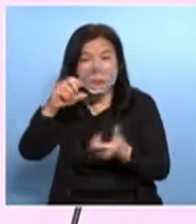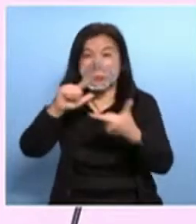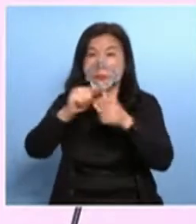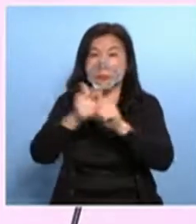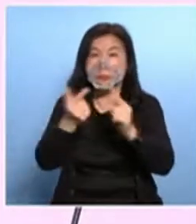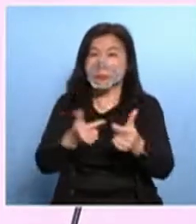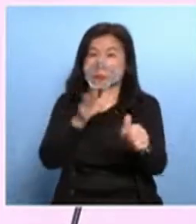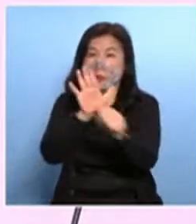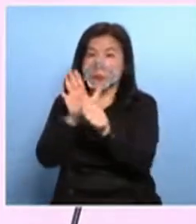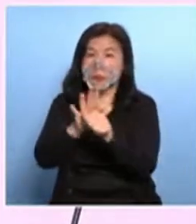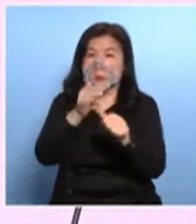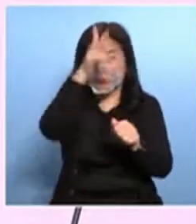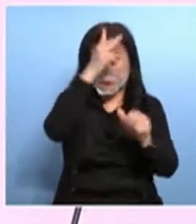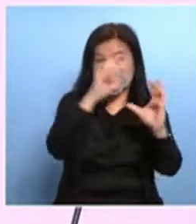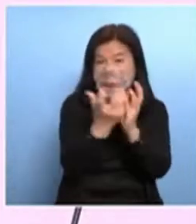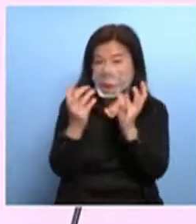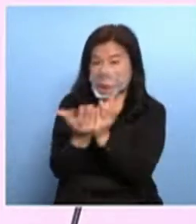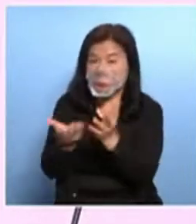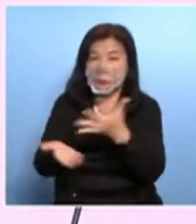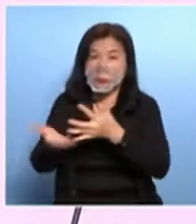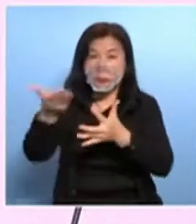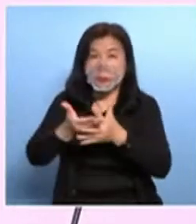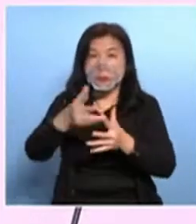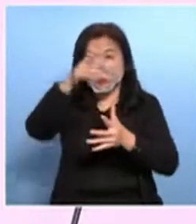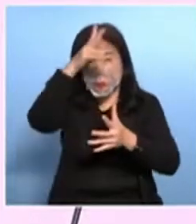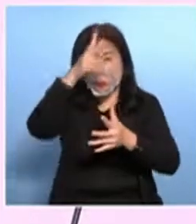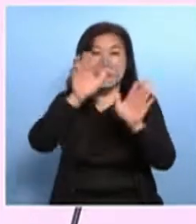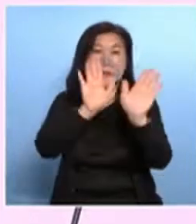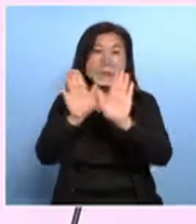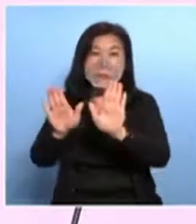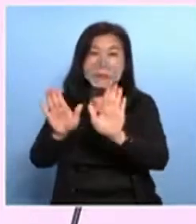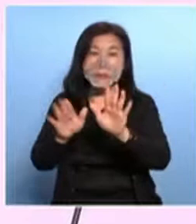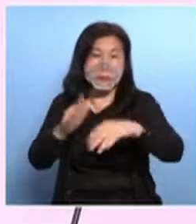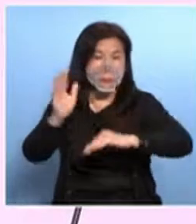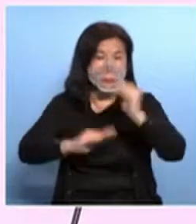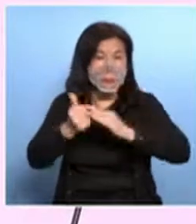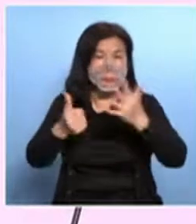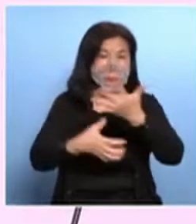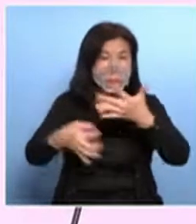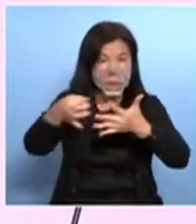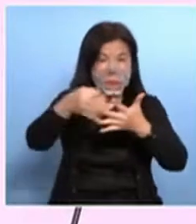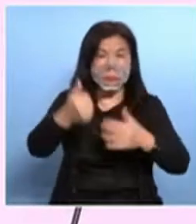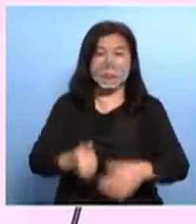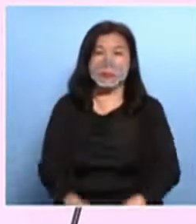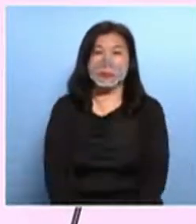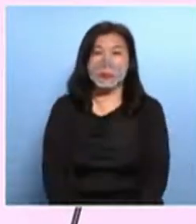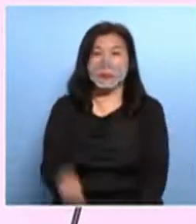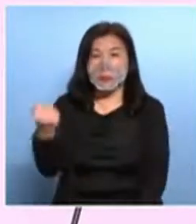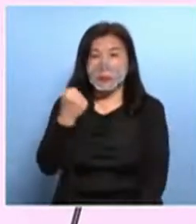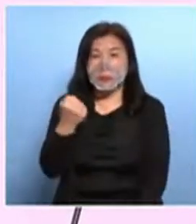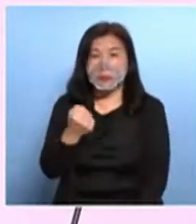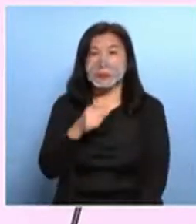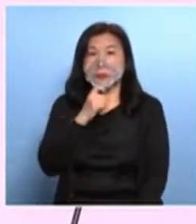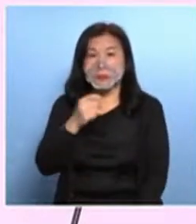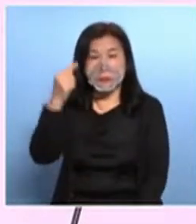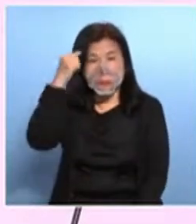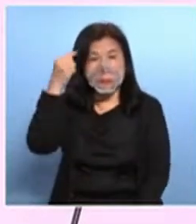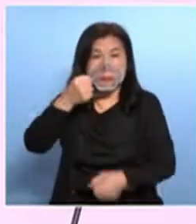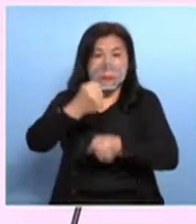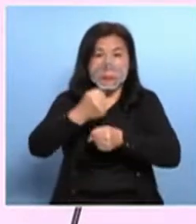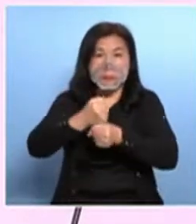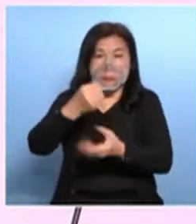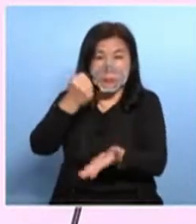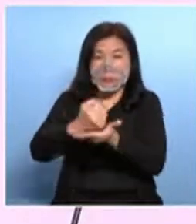as assisting them in enhancing the efficiency of public service provision through the adoption of INT solutions. Strengthening